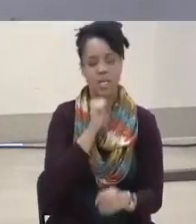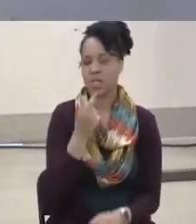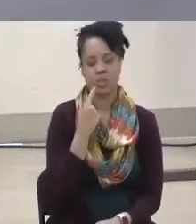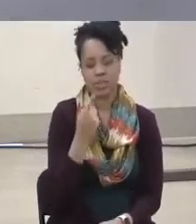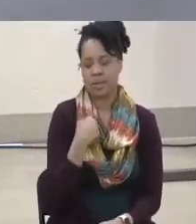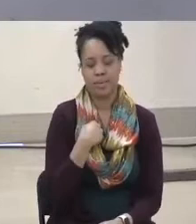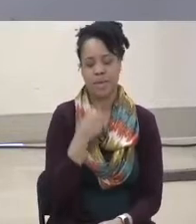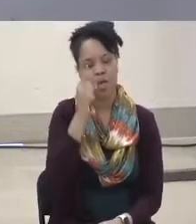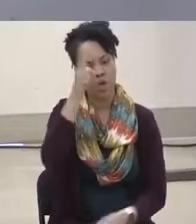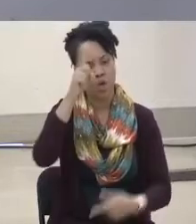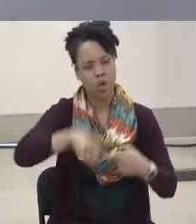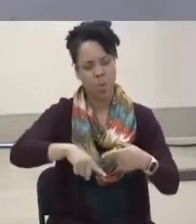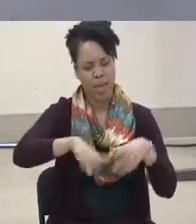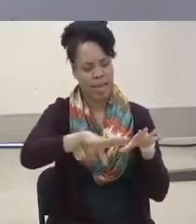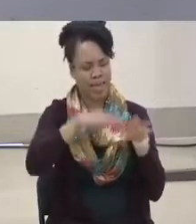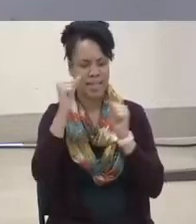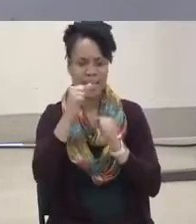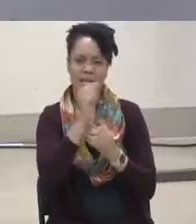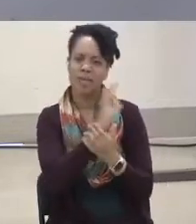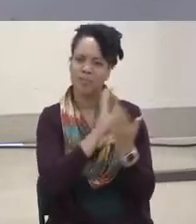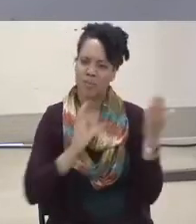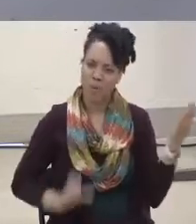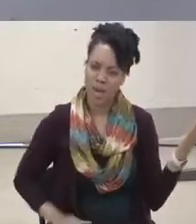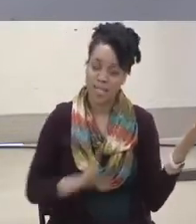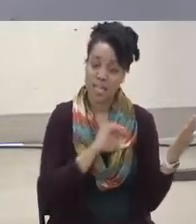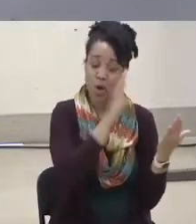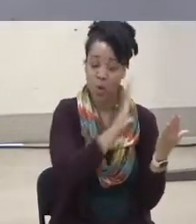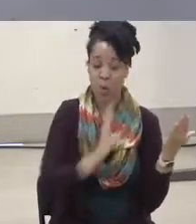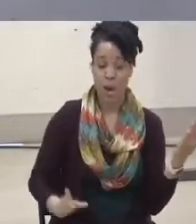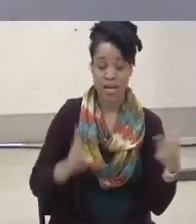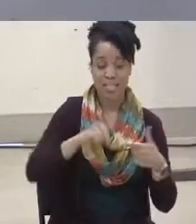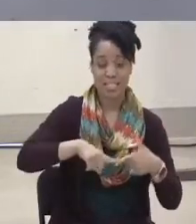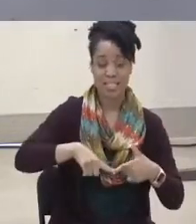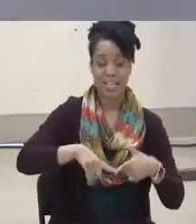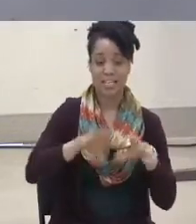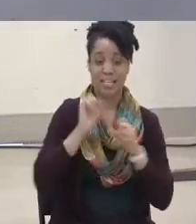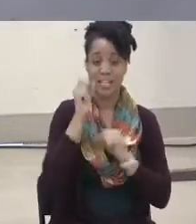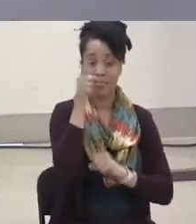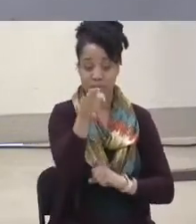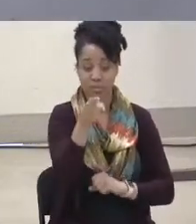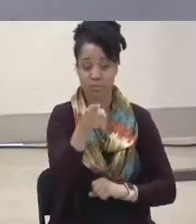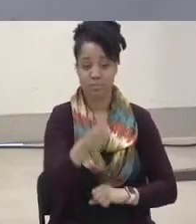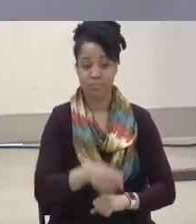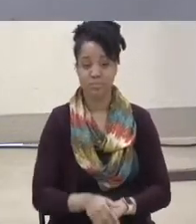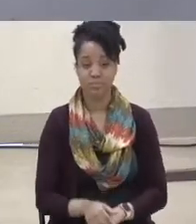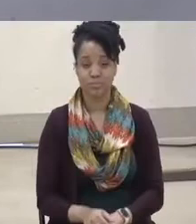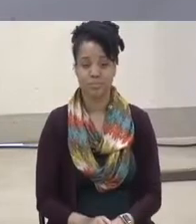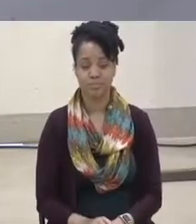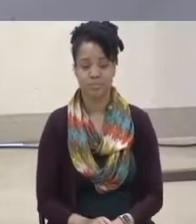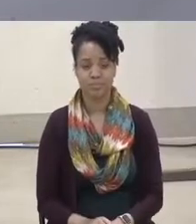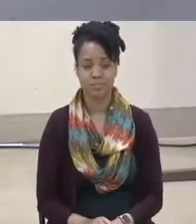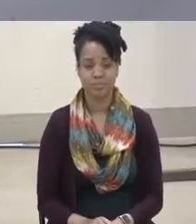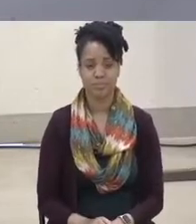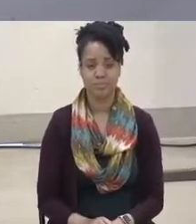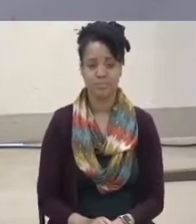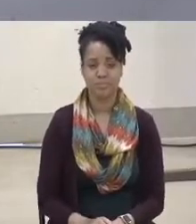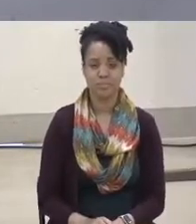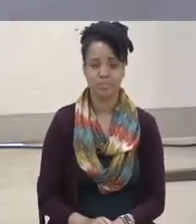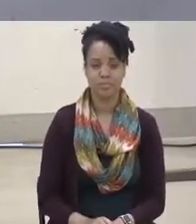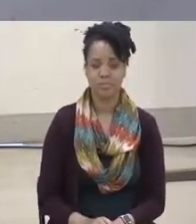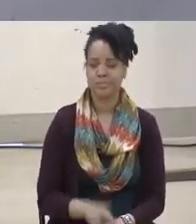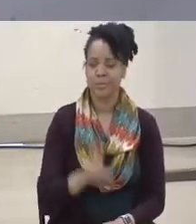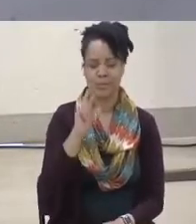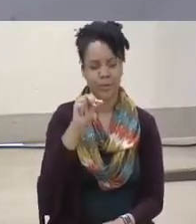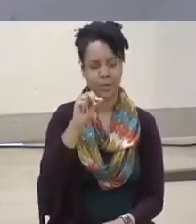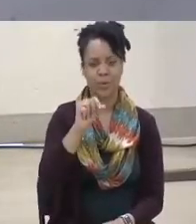me you can't leave Christ and Christ can't leave you. no me digas que tú puedes dejar a Cristo y Cristo no te puede dejar a ti. You're